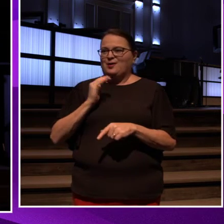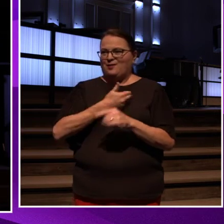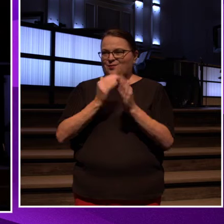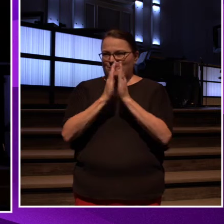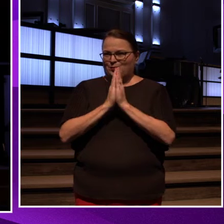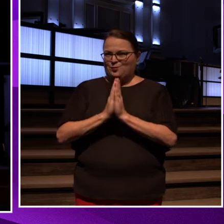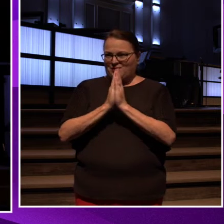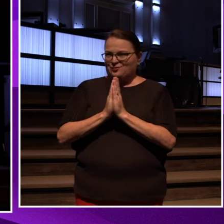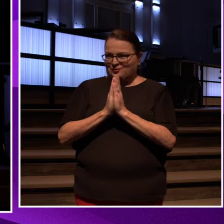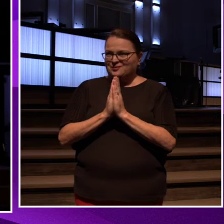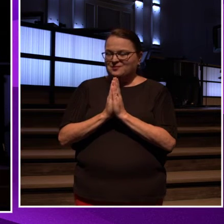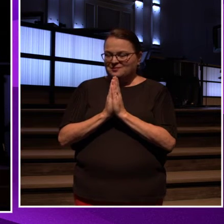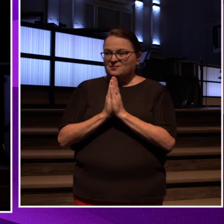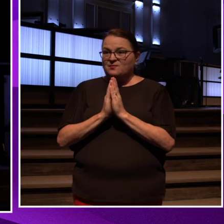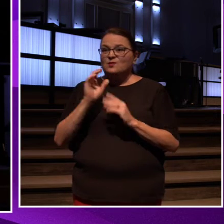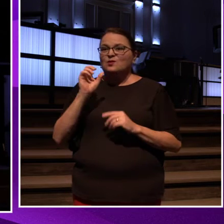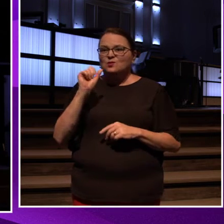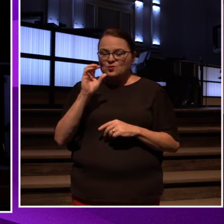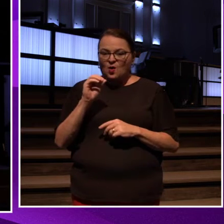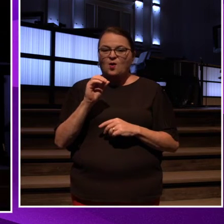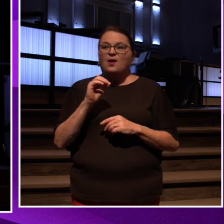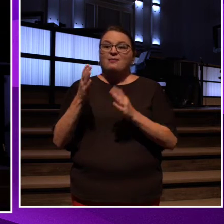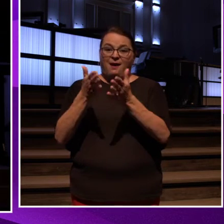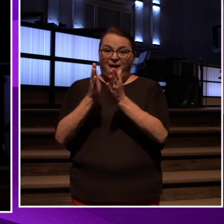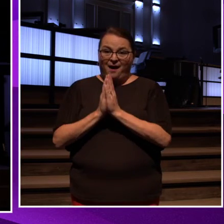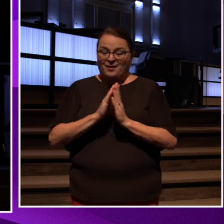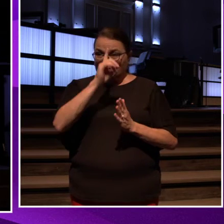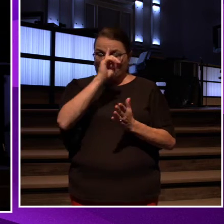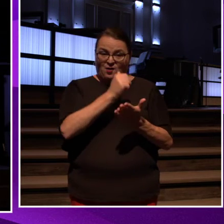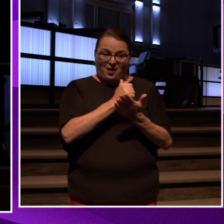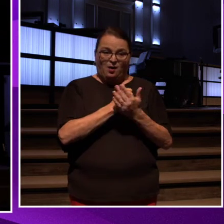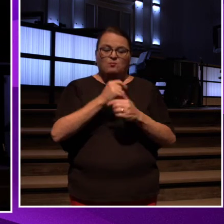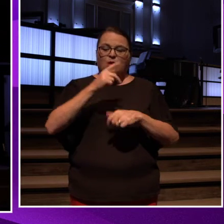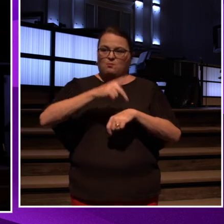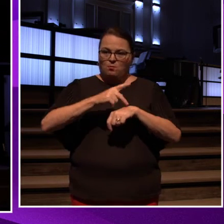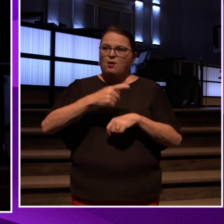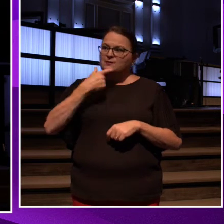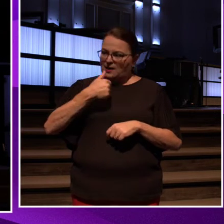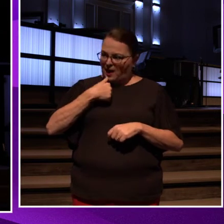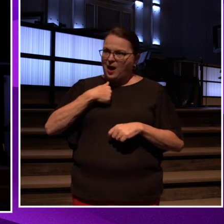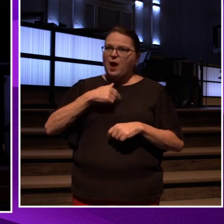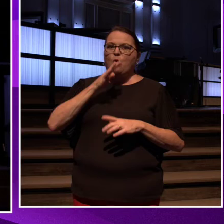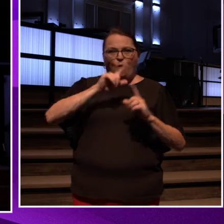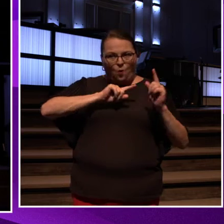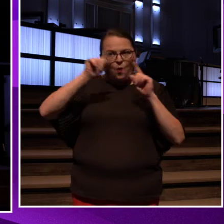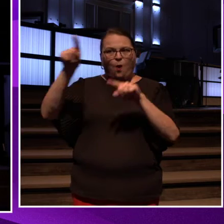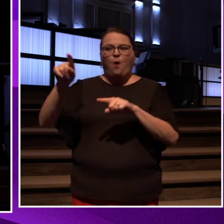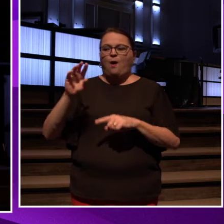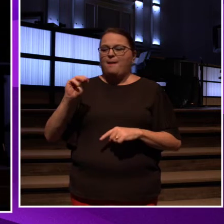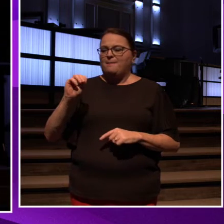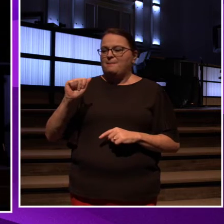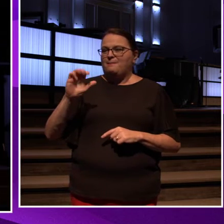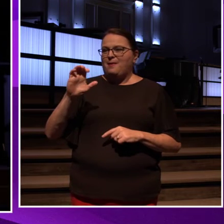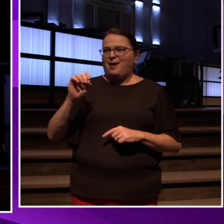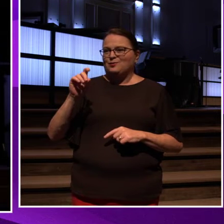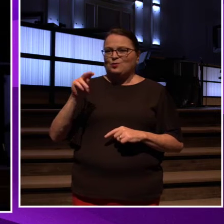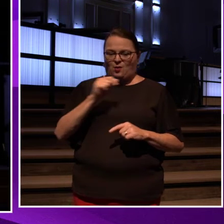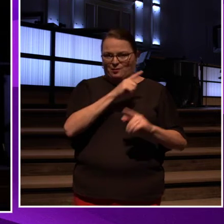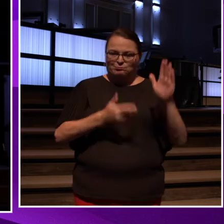people. And so they asked for help, and Paul said, "I'm going there." And he took off, and I'm just